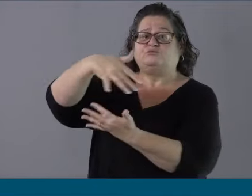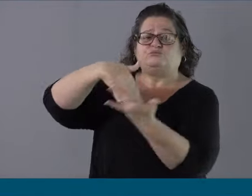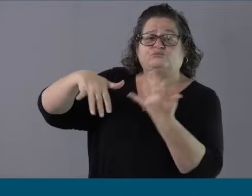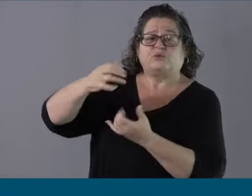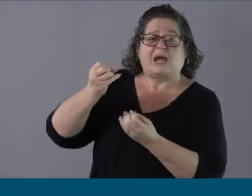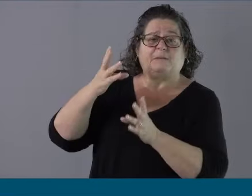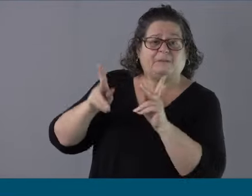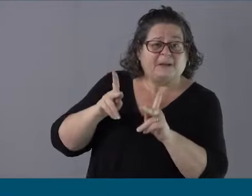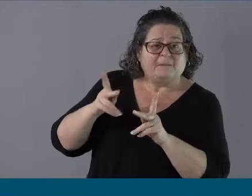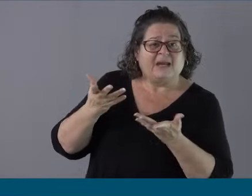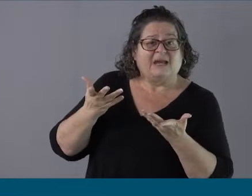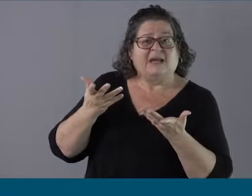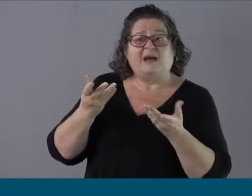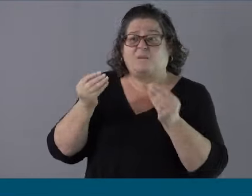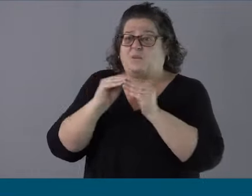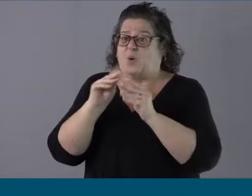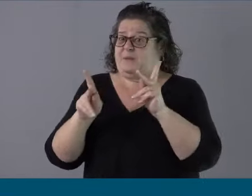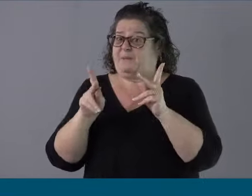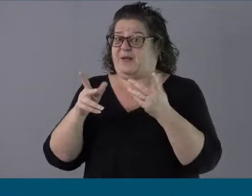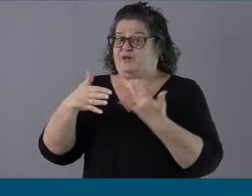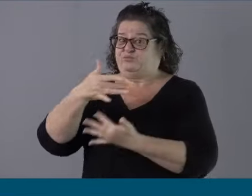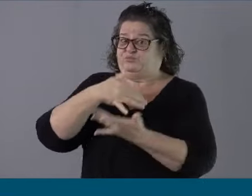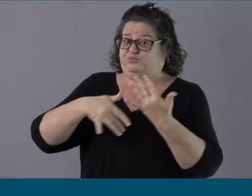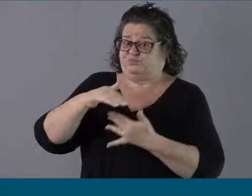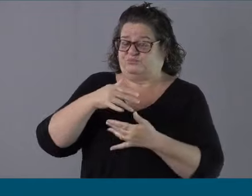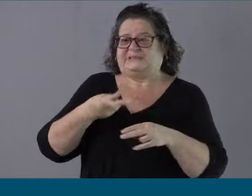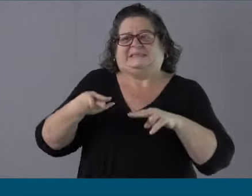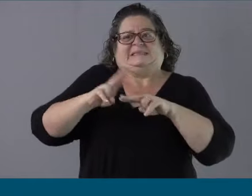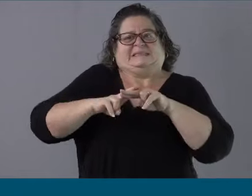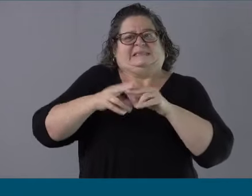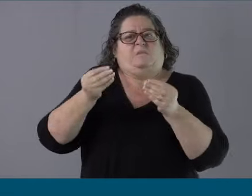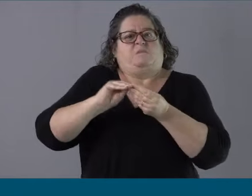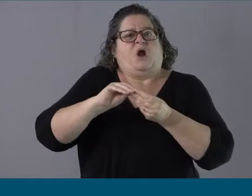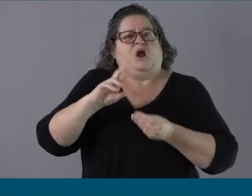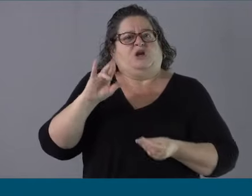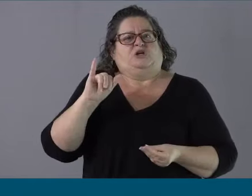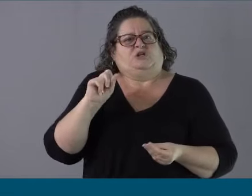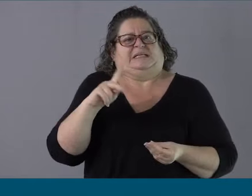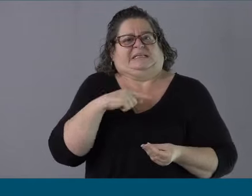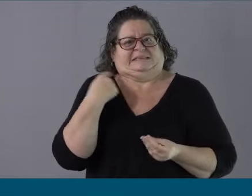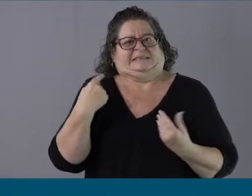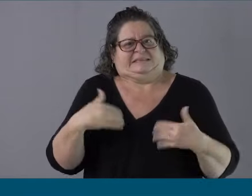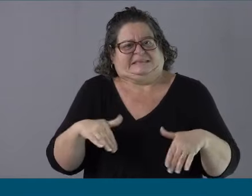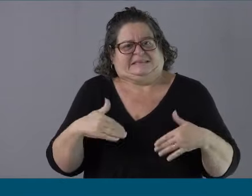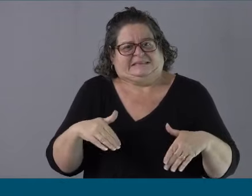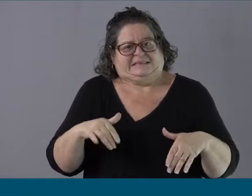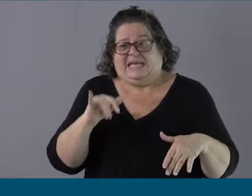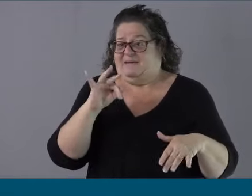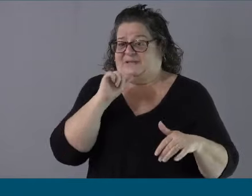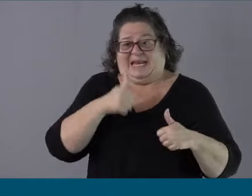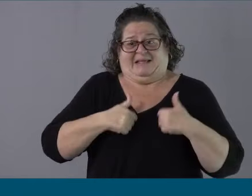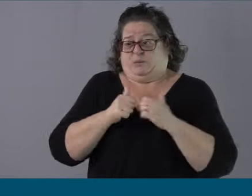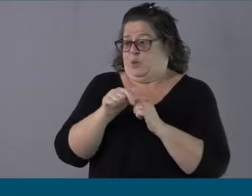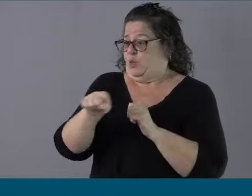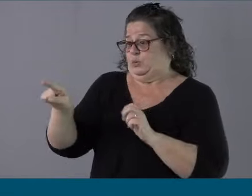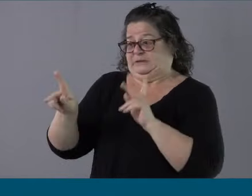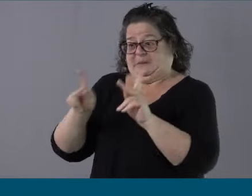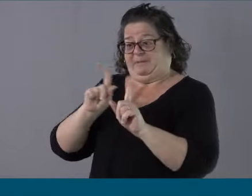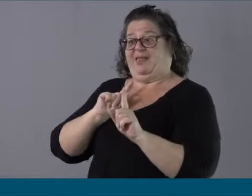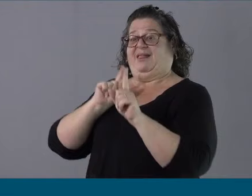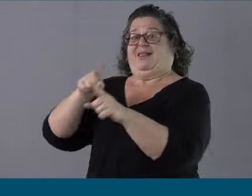increases the risk, especially if they are not in your household. Will you be able to keep 6 feet of space between you